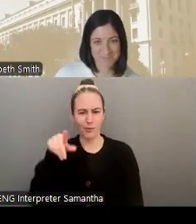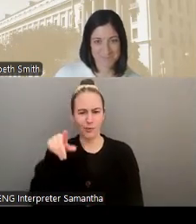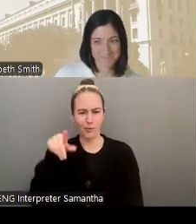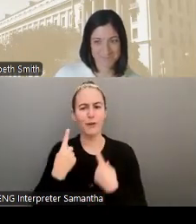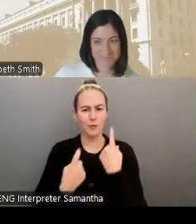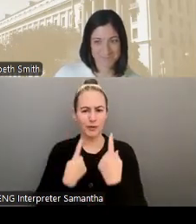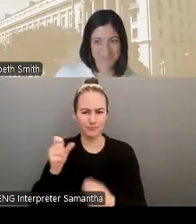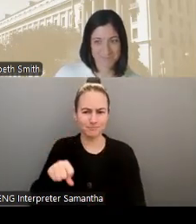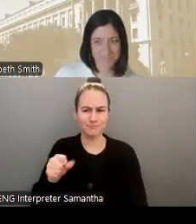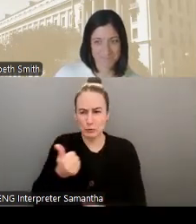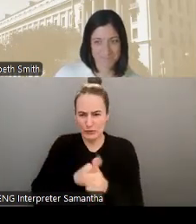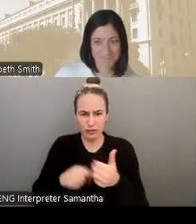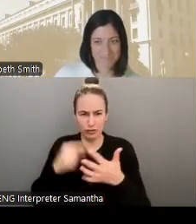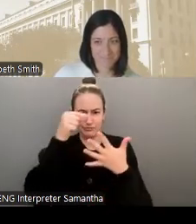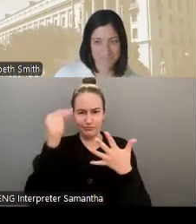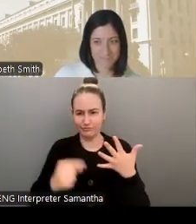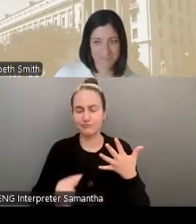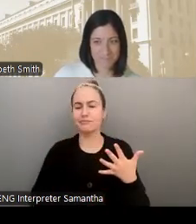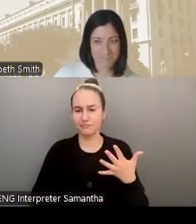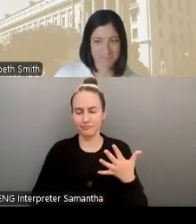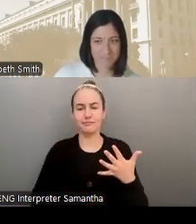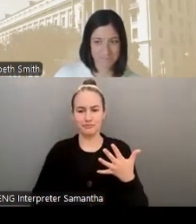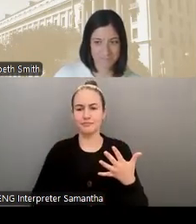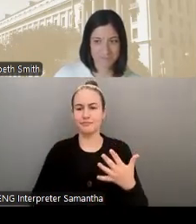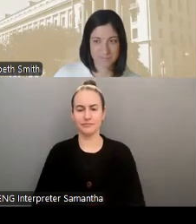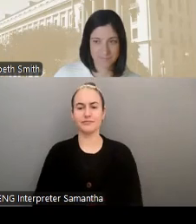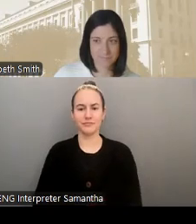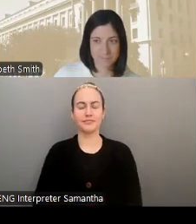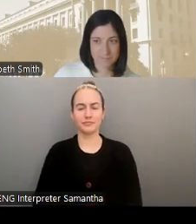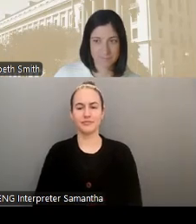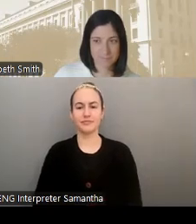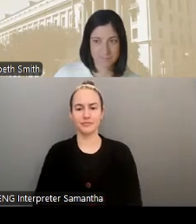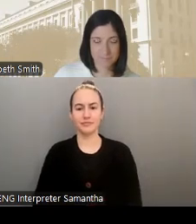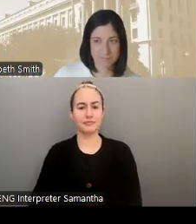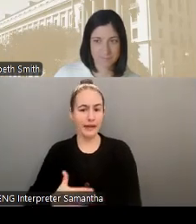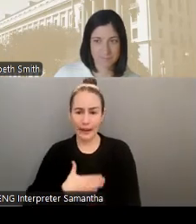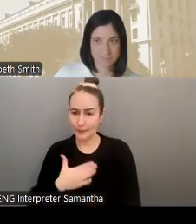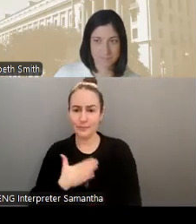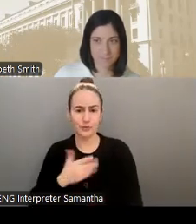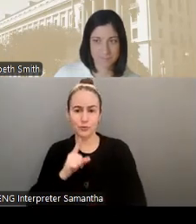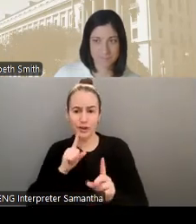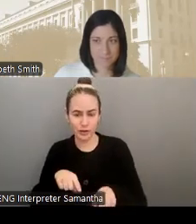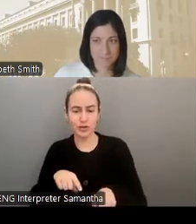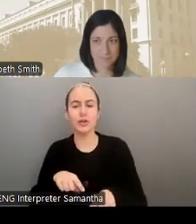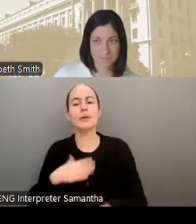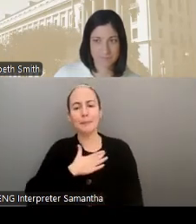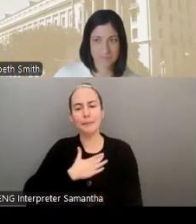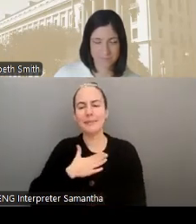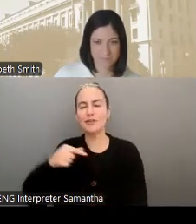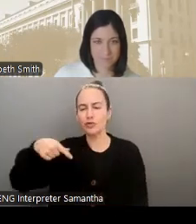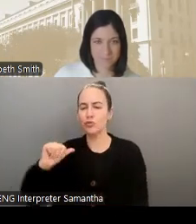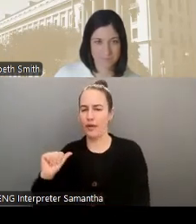we're discussing here. So we are happy to have those questions answered. We ask that you use that question and